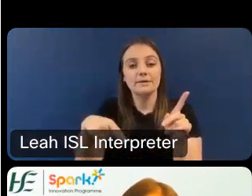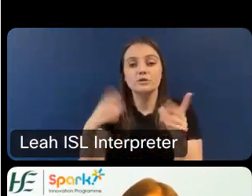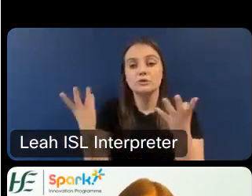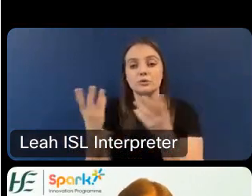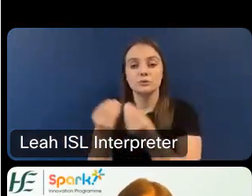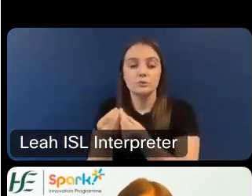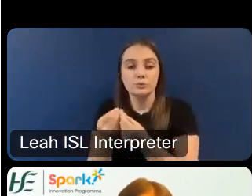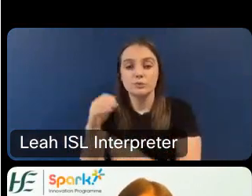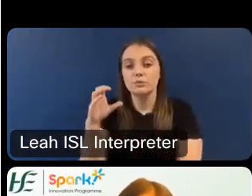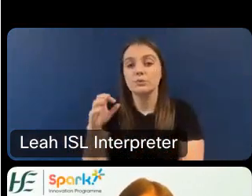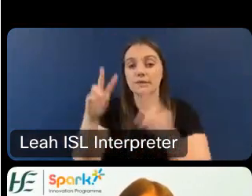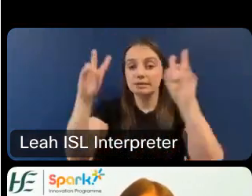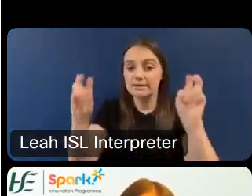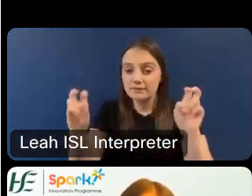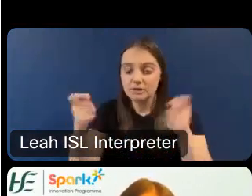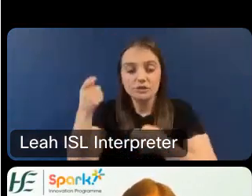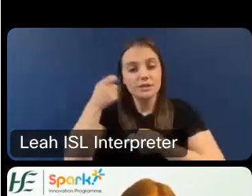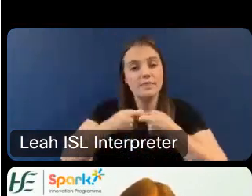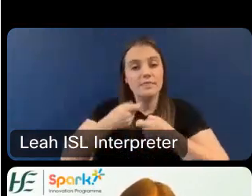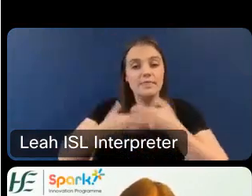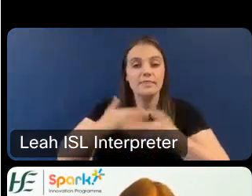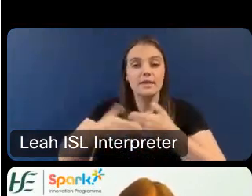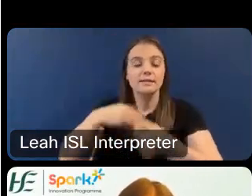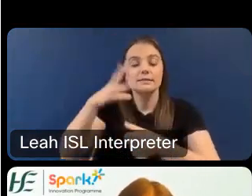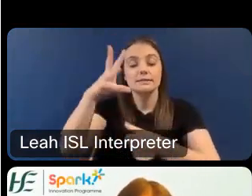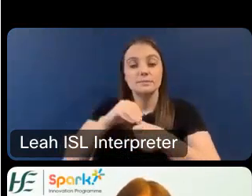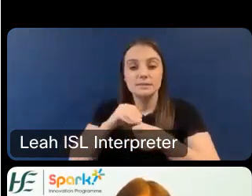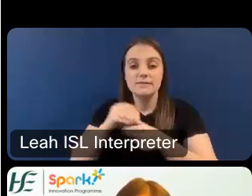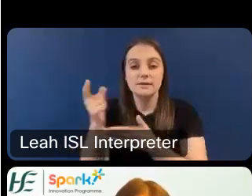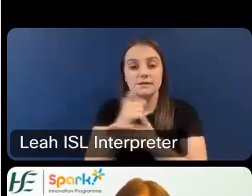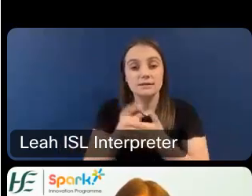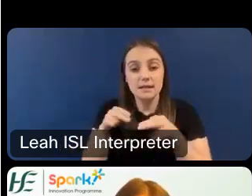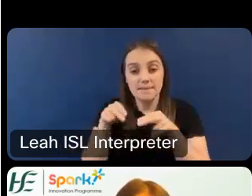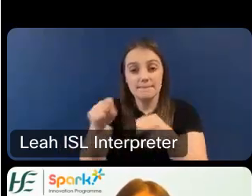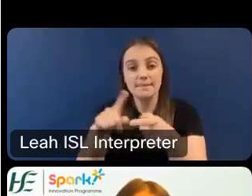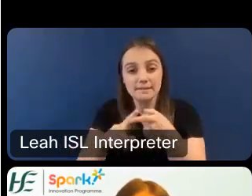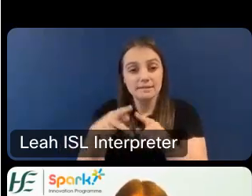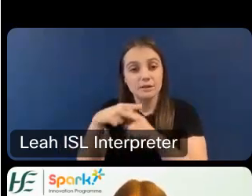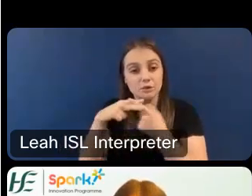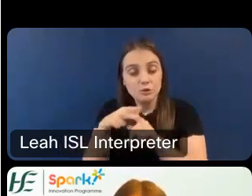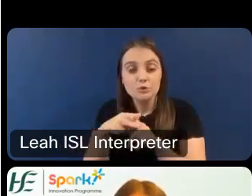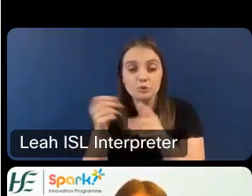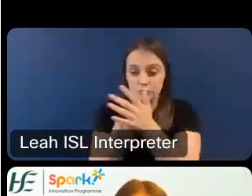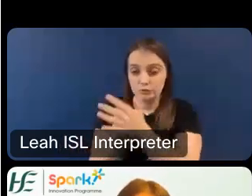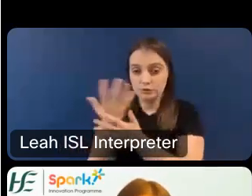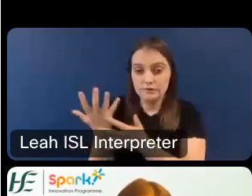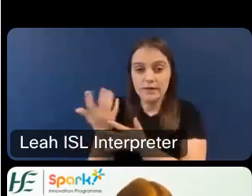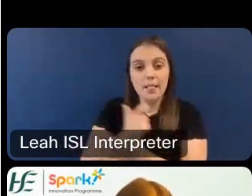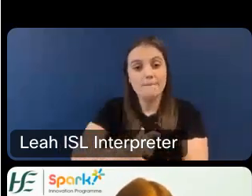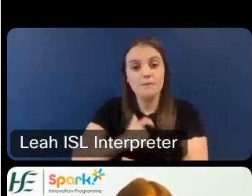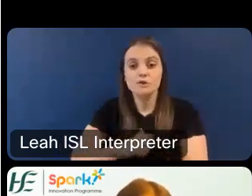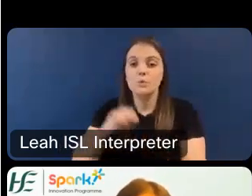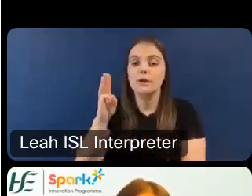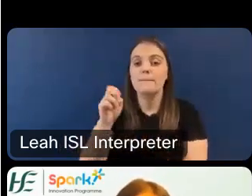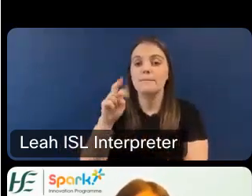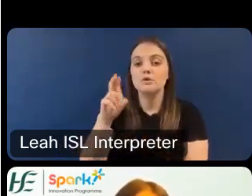of definition. And then we start to use some more specific design methods tools. So we start to develop personas through empathy